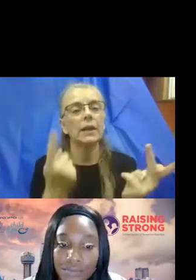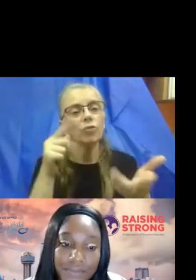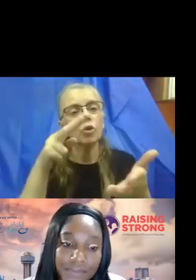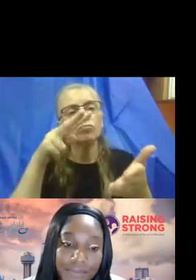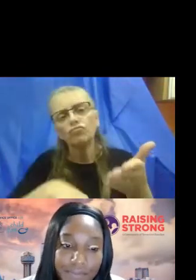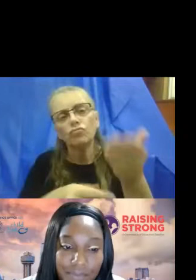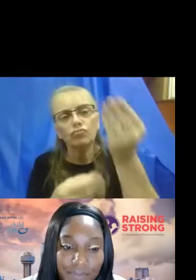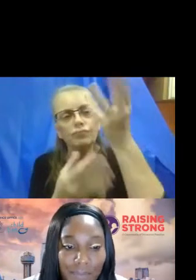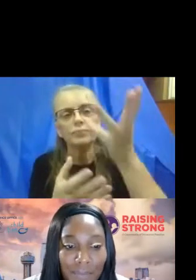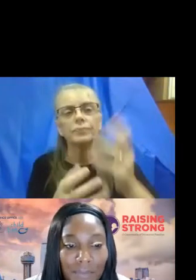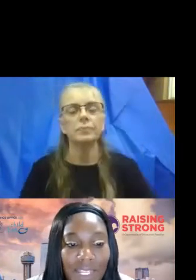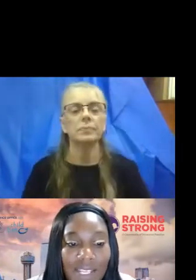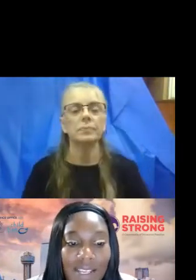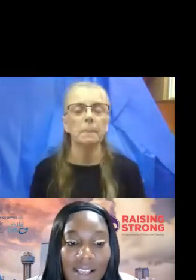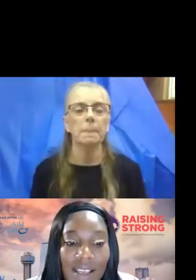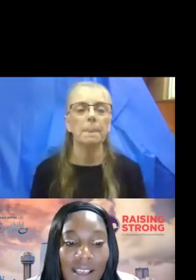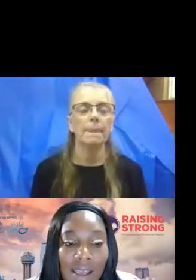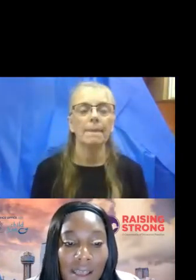shown.